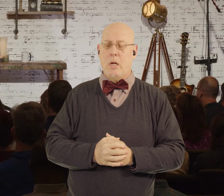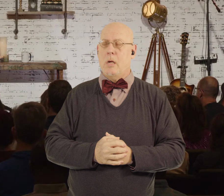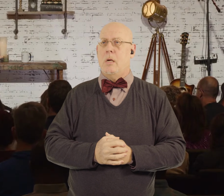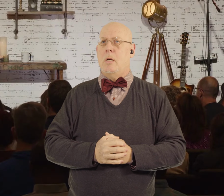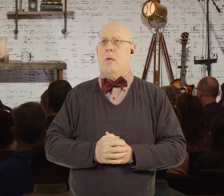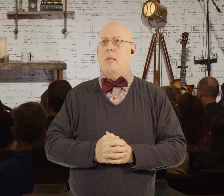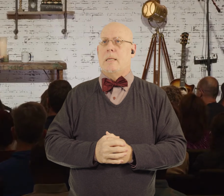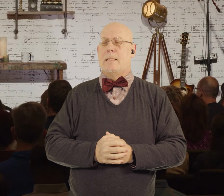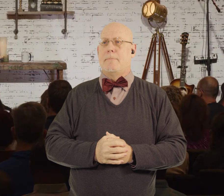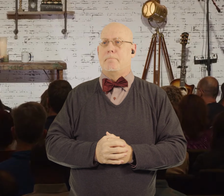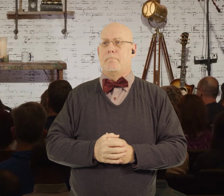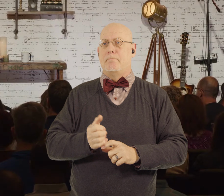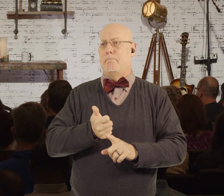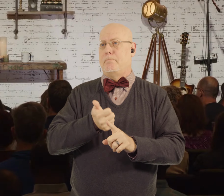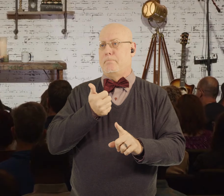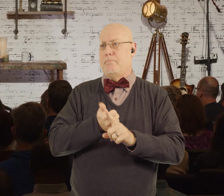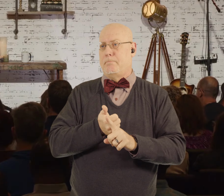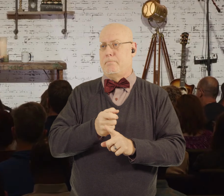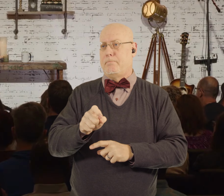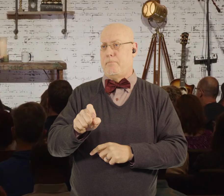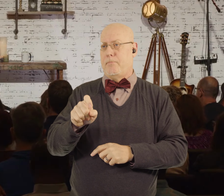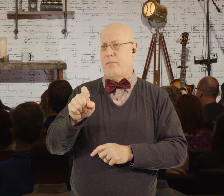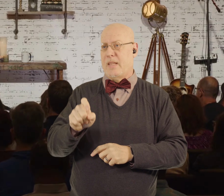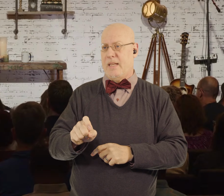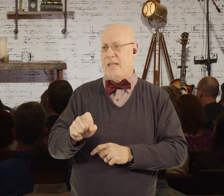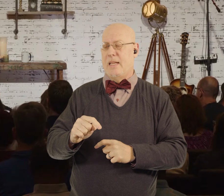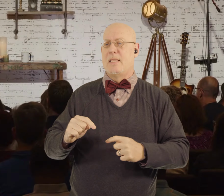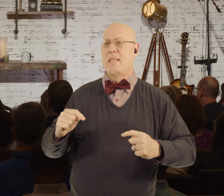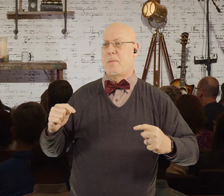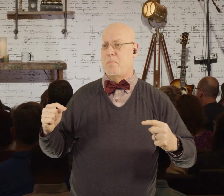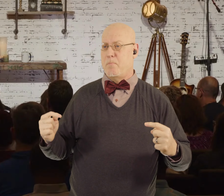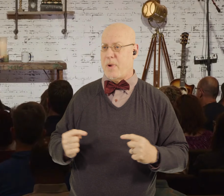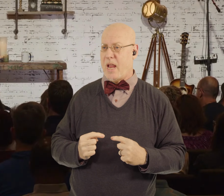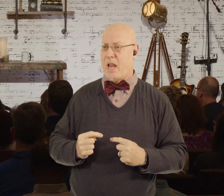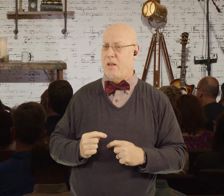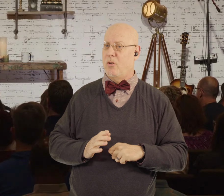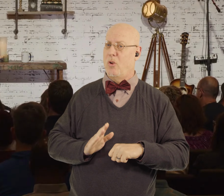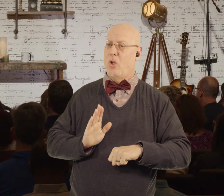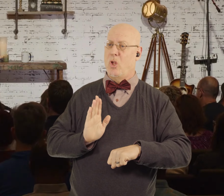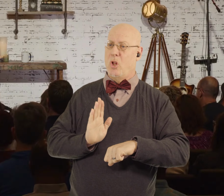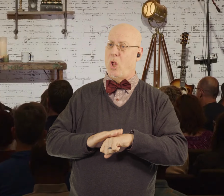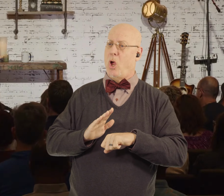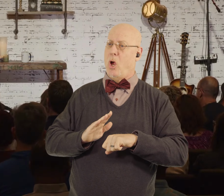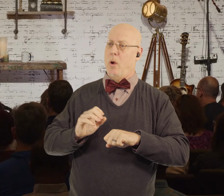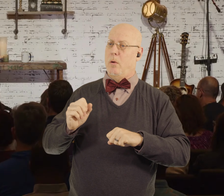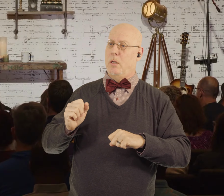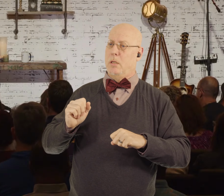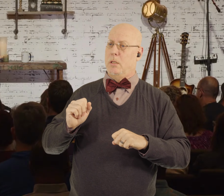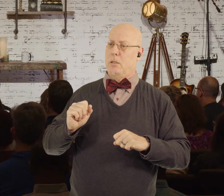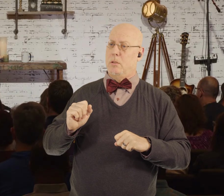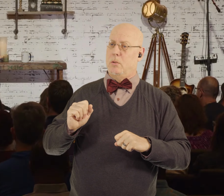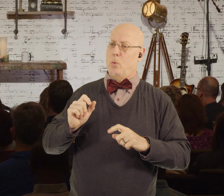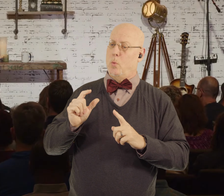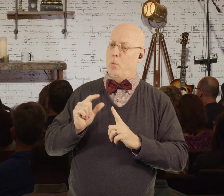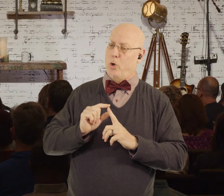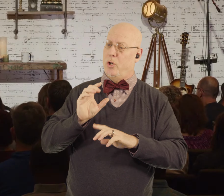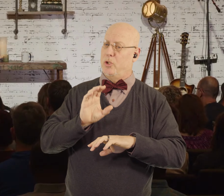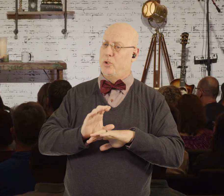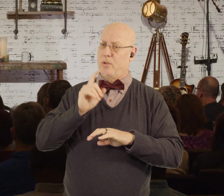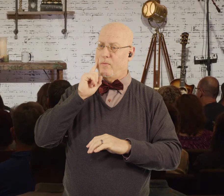or maybe you're here in this place, and you need the painful and alarming